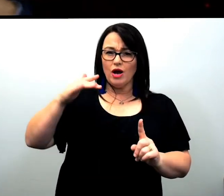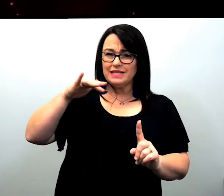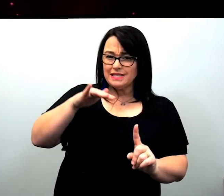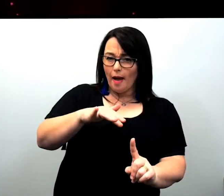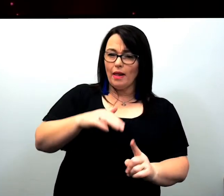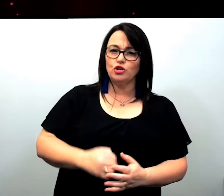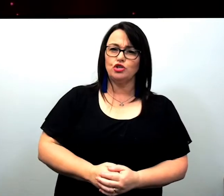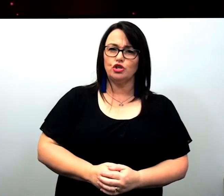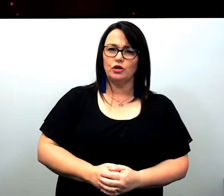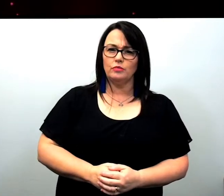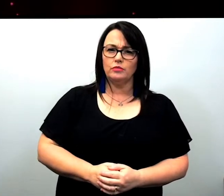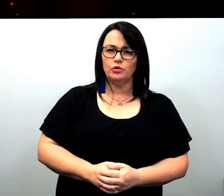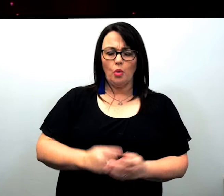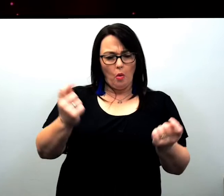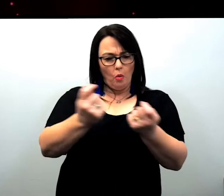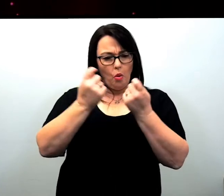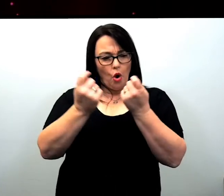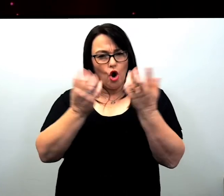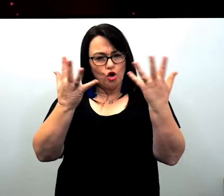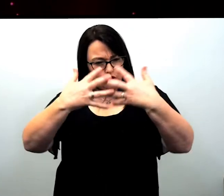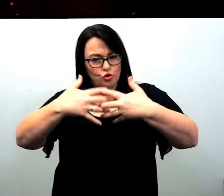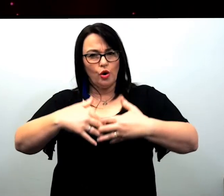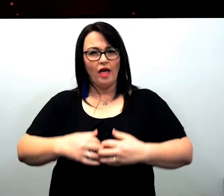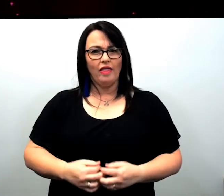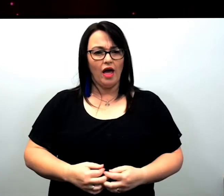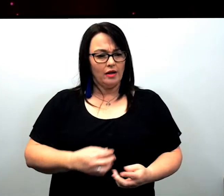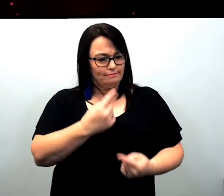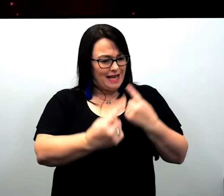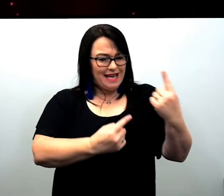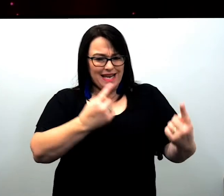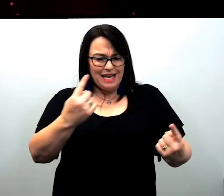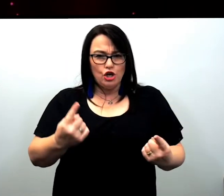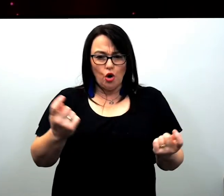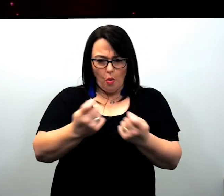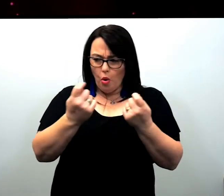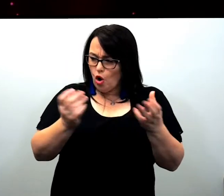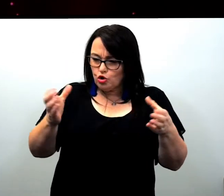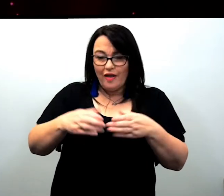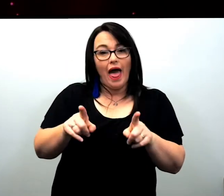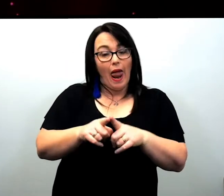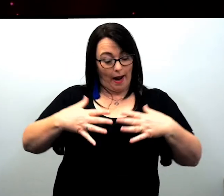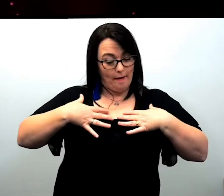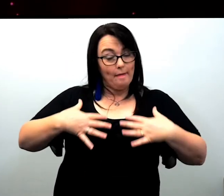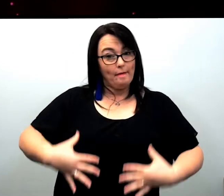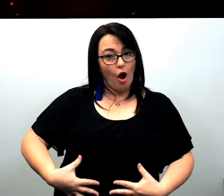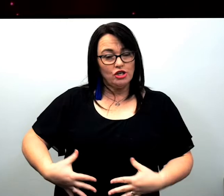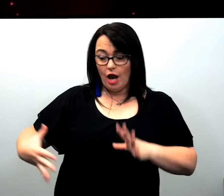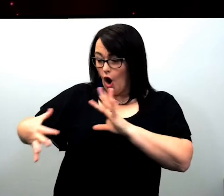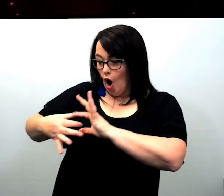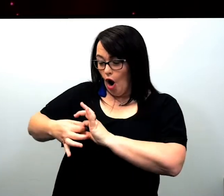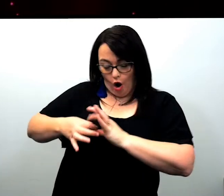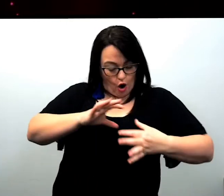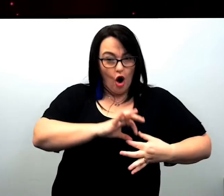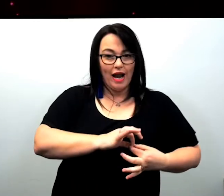It's supposed to function together. Bible says each joint supplies. We supply to each other, connected. That's